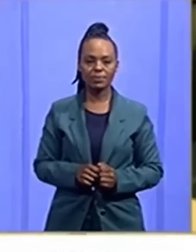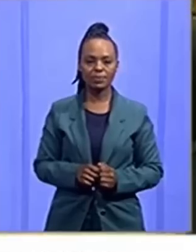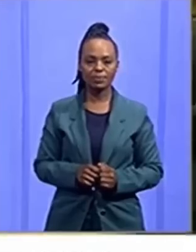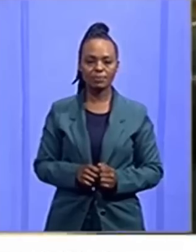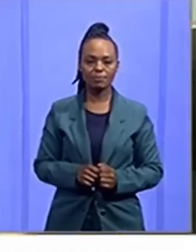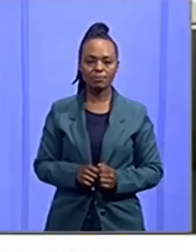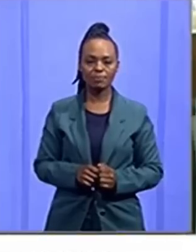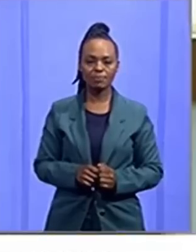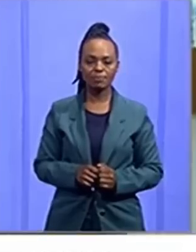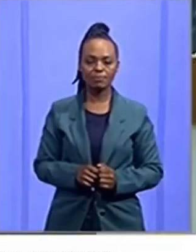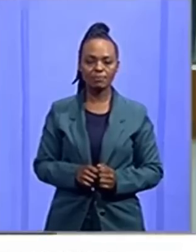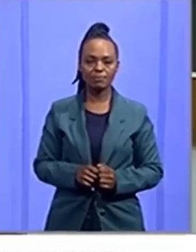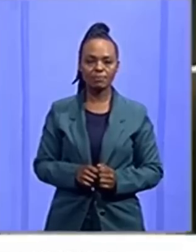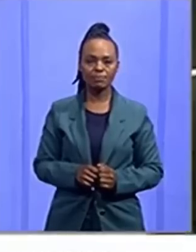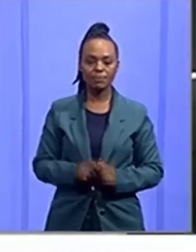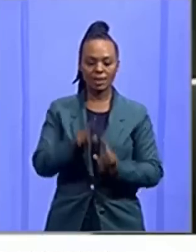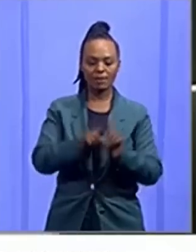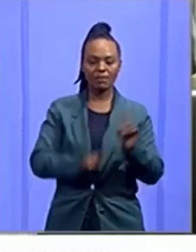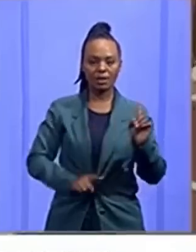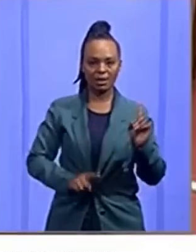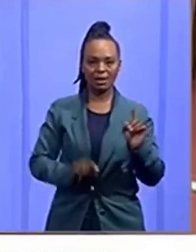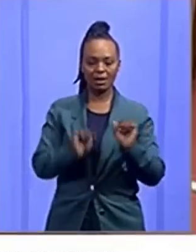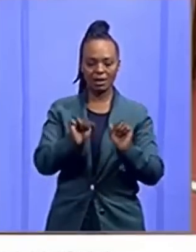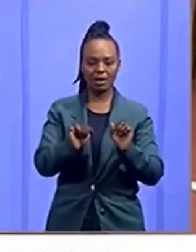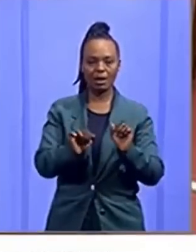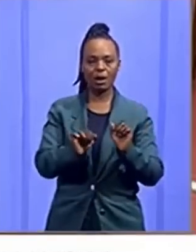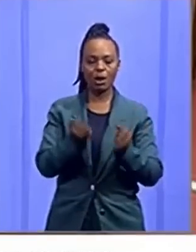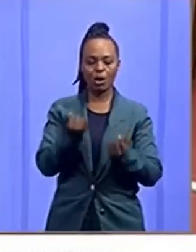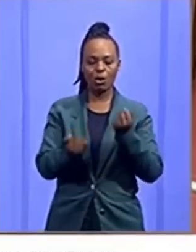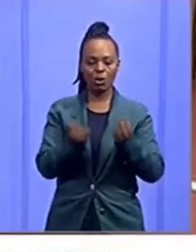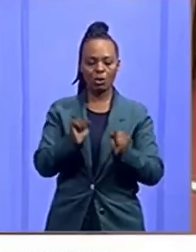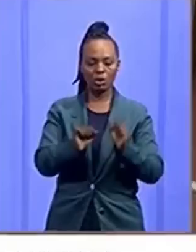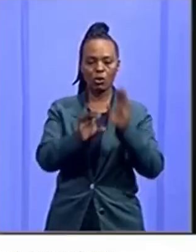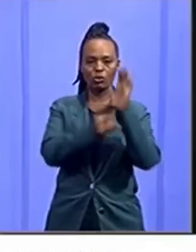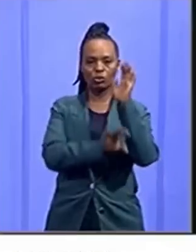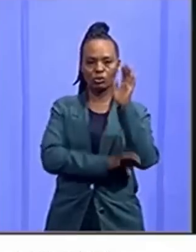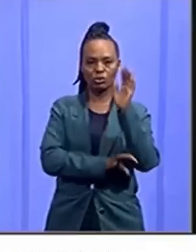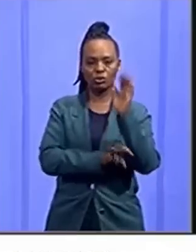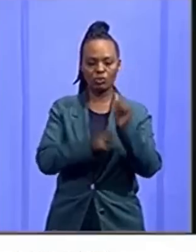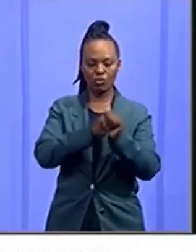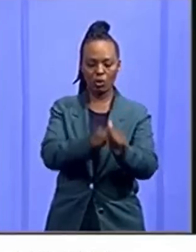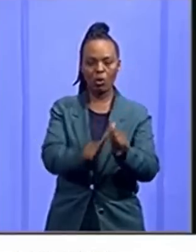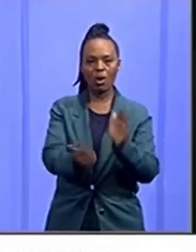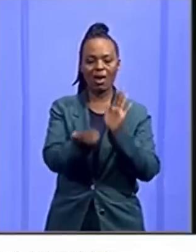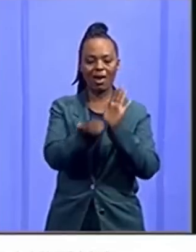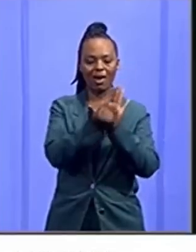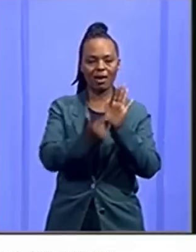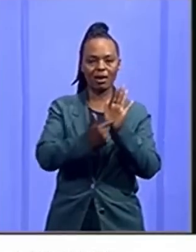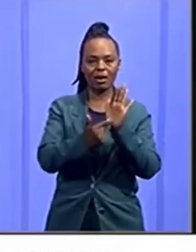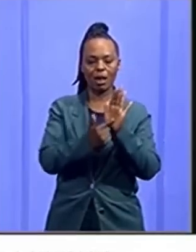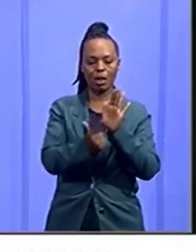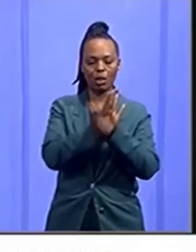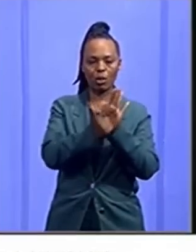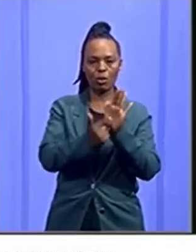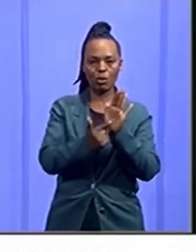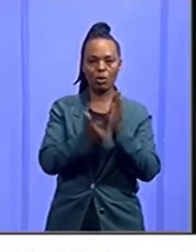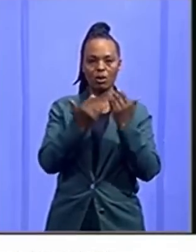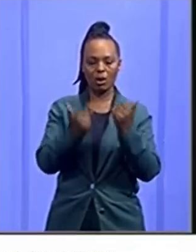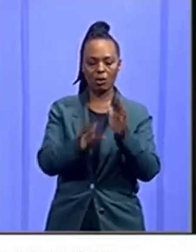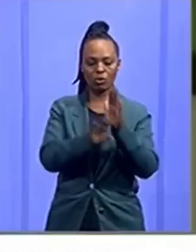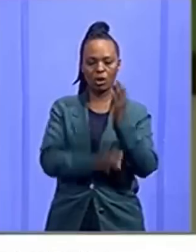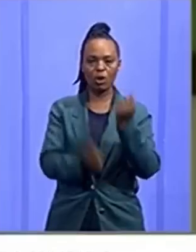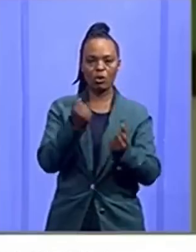It was a failure of the Constitutional Court to act within the confines of the law. The Constitutional Court upset the public.